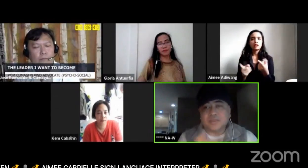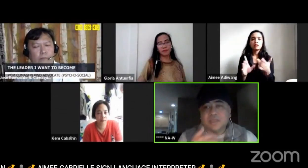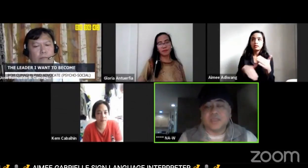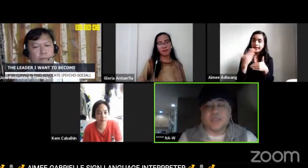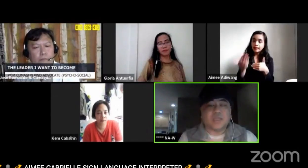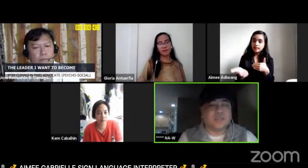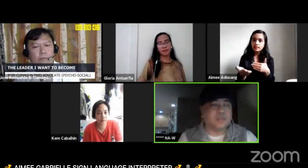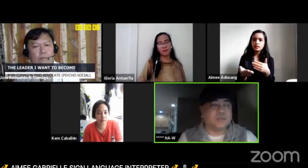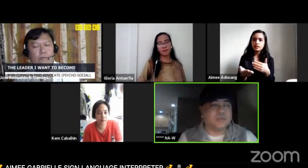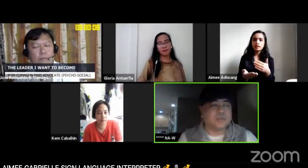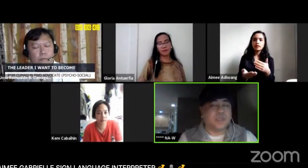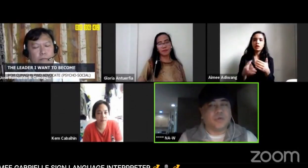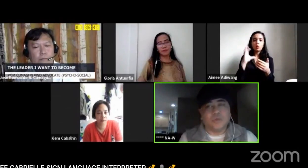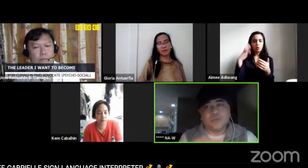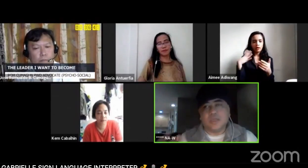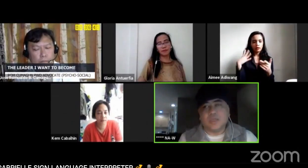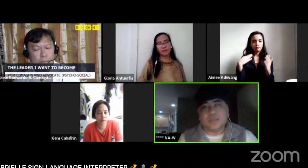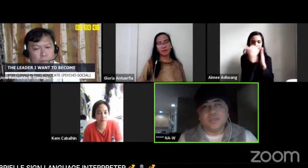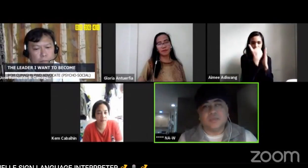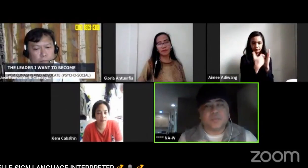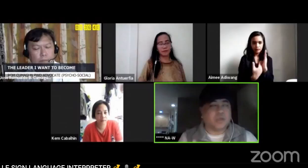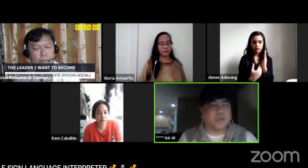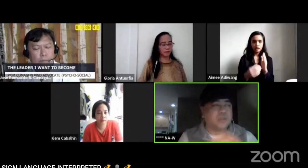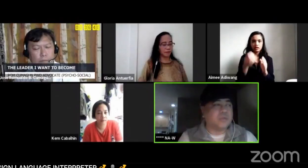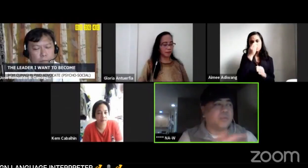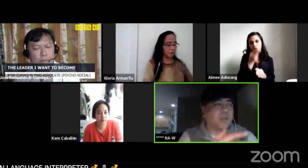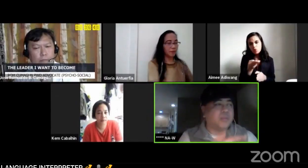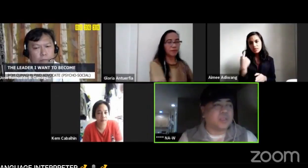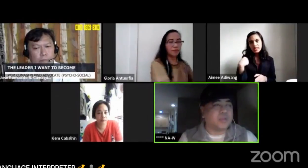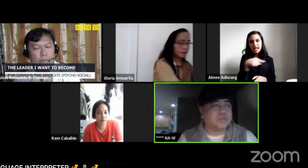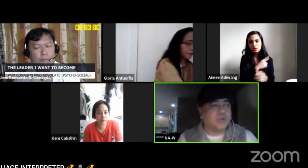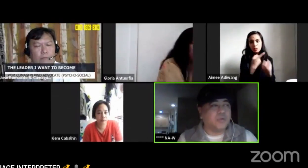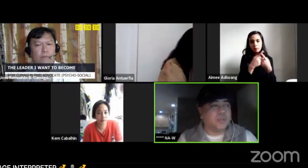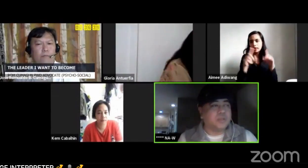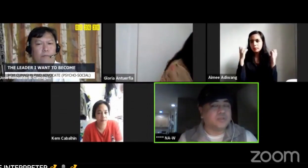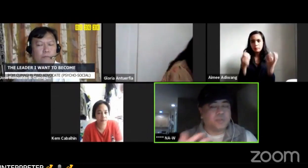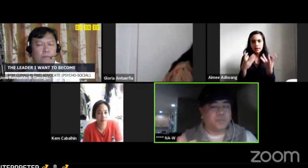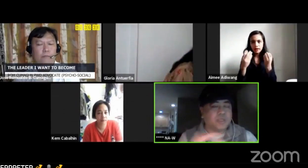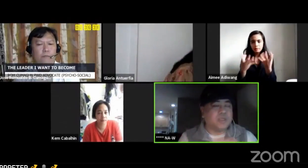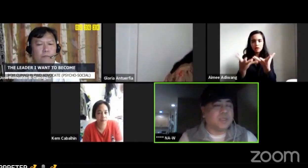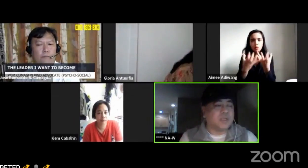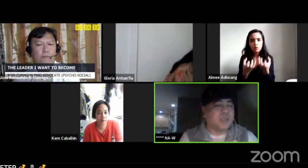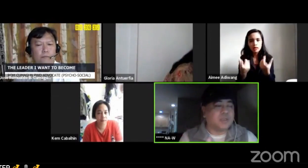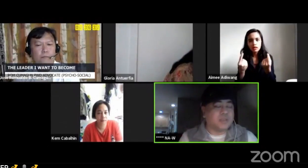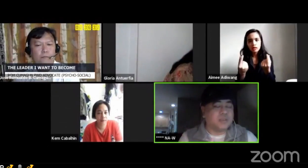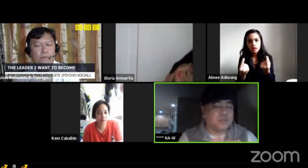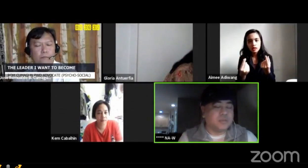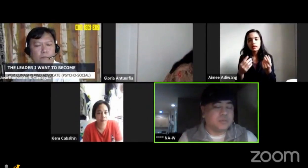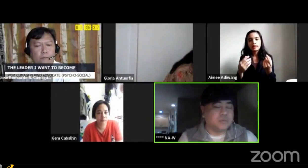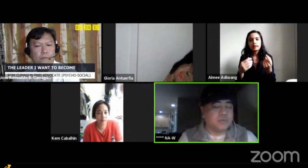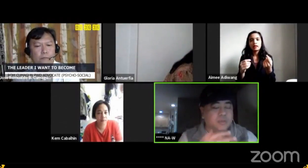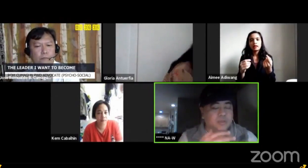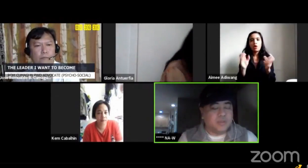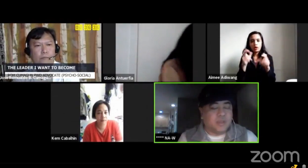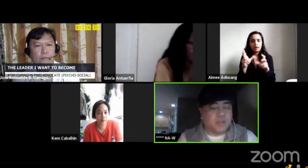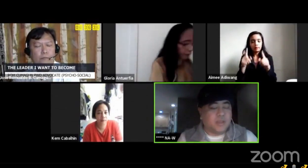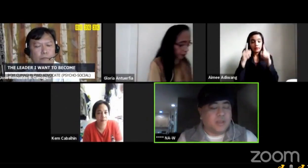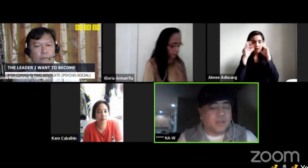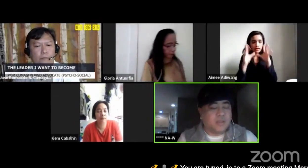there, isa-isahin natin yon. Say, konti lang tayo, pero ganito yung marami tayong gustong gawin. So pipiliin lang natin